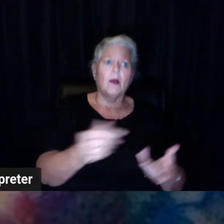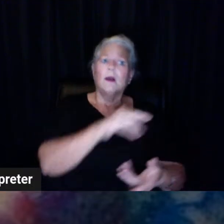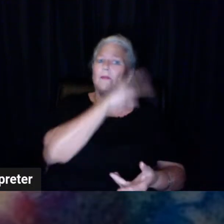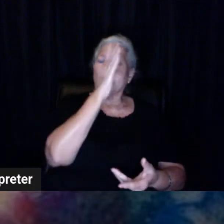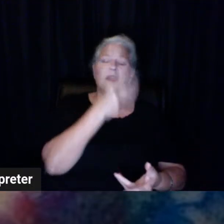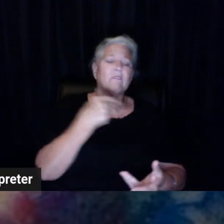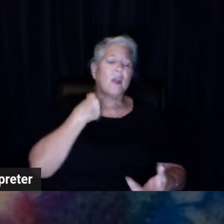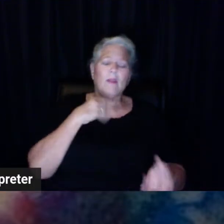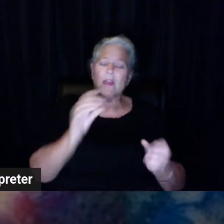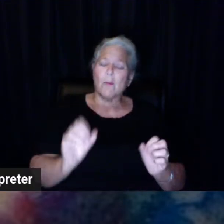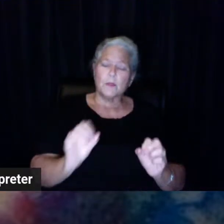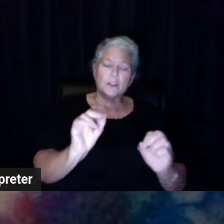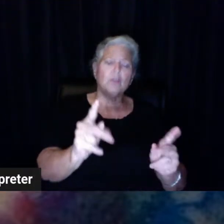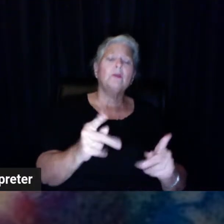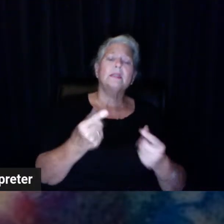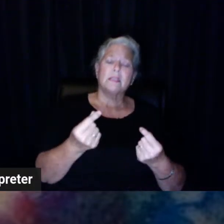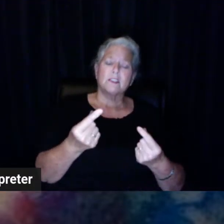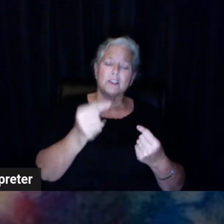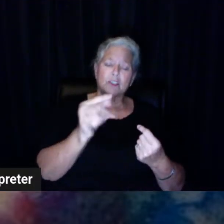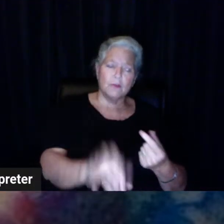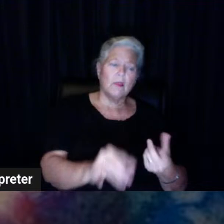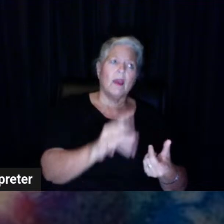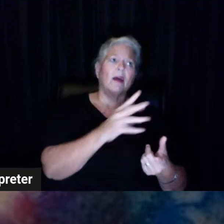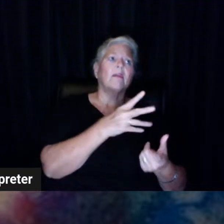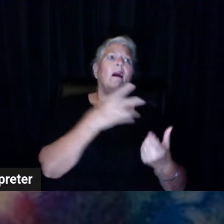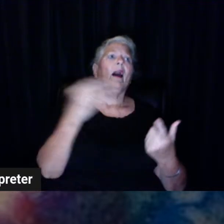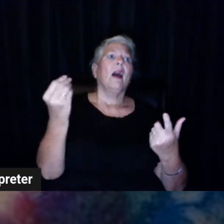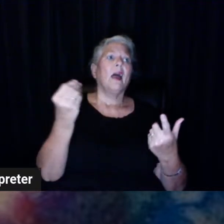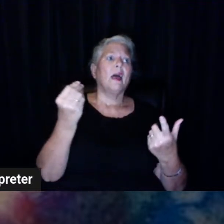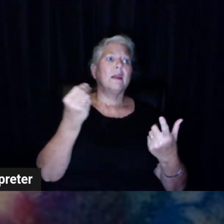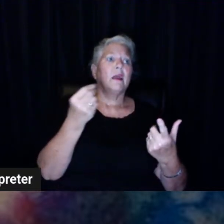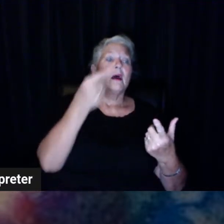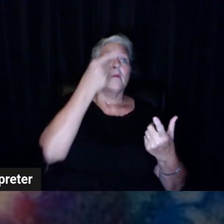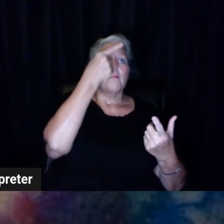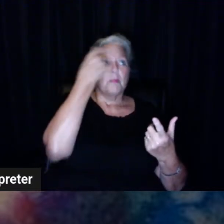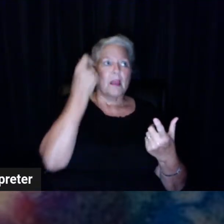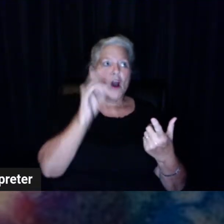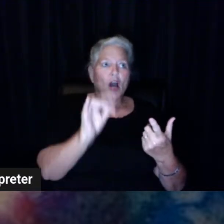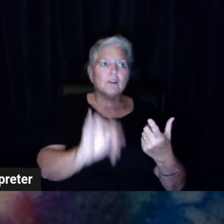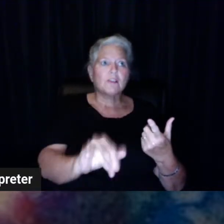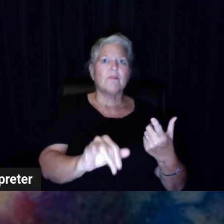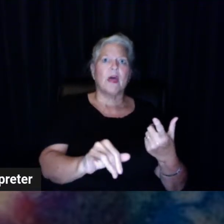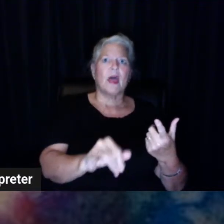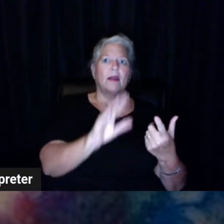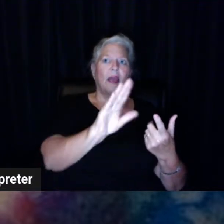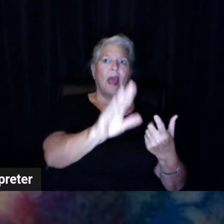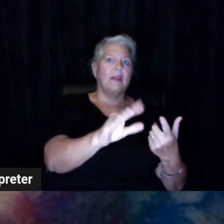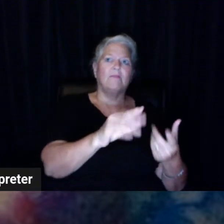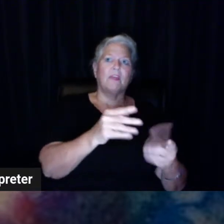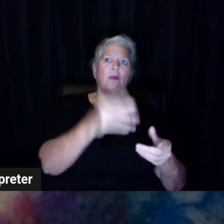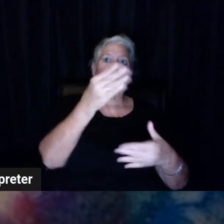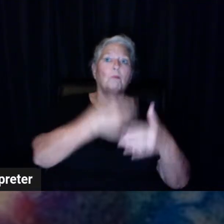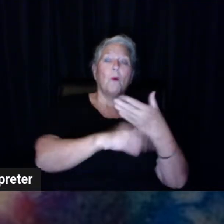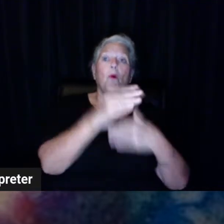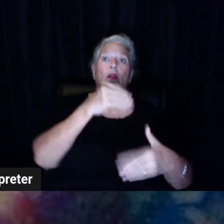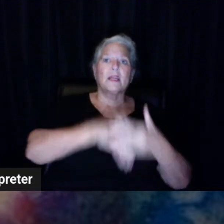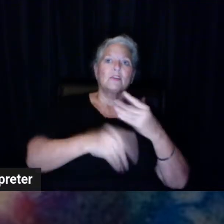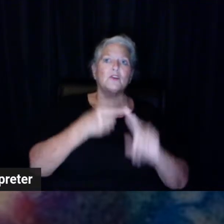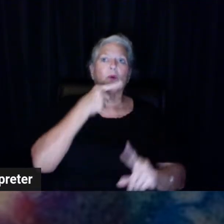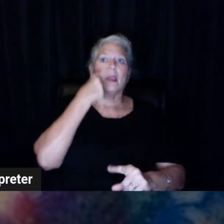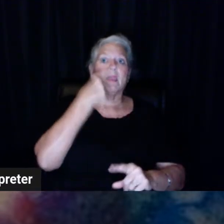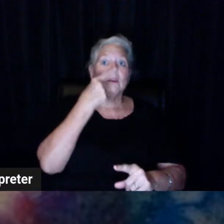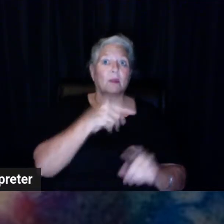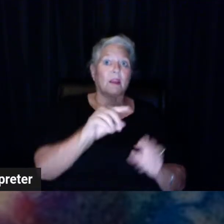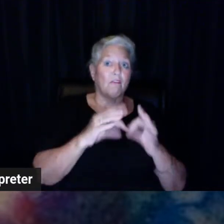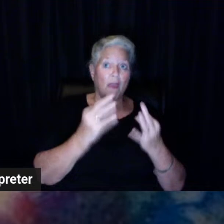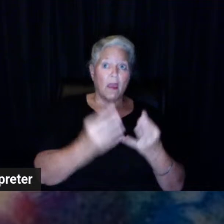school. They never had the opportunity to do that. And because of that, and if they were born into